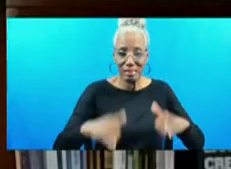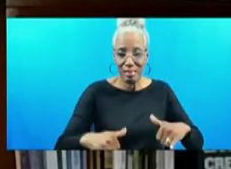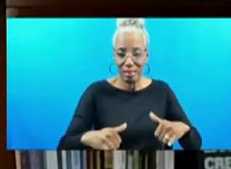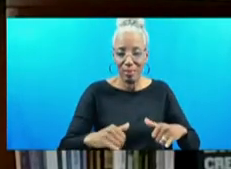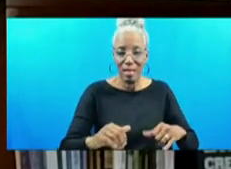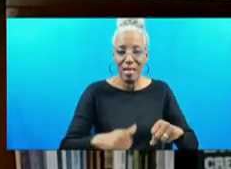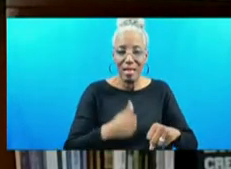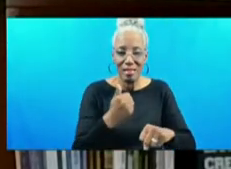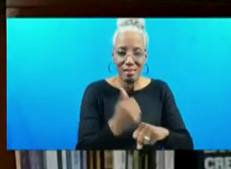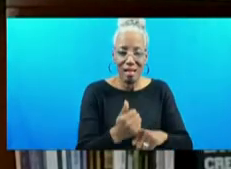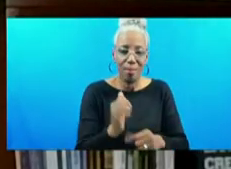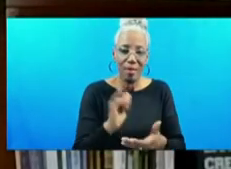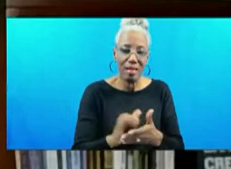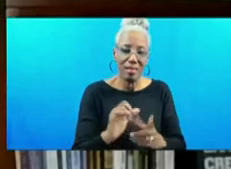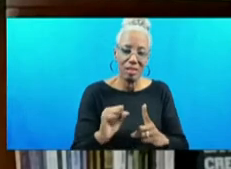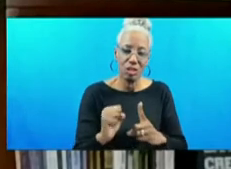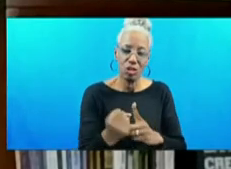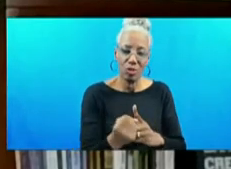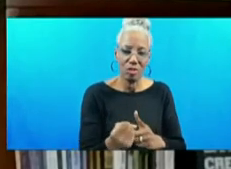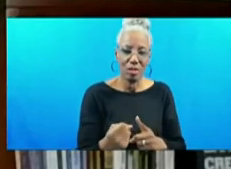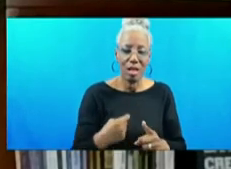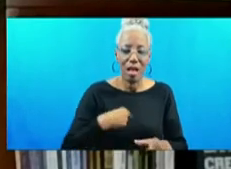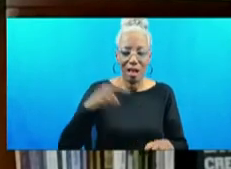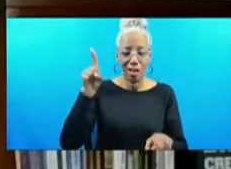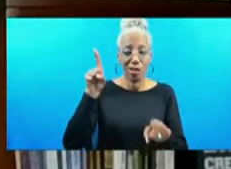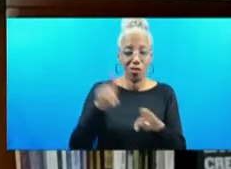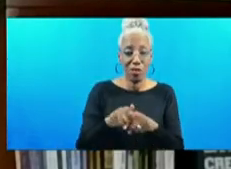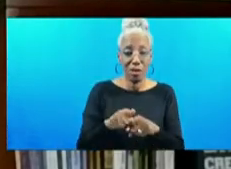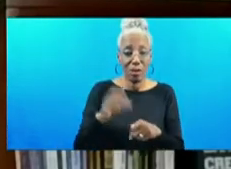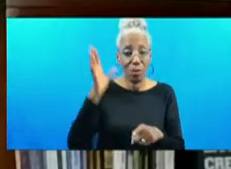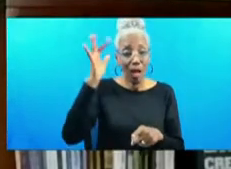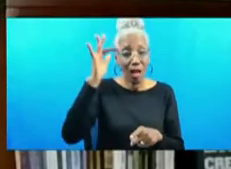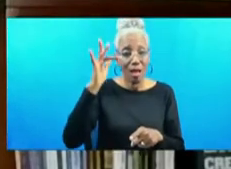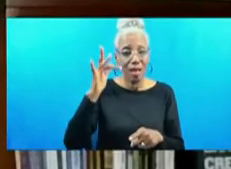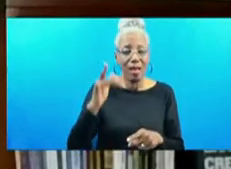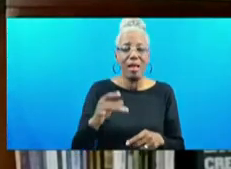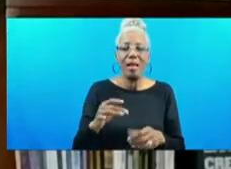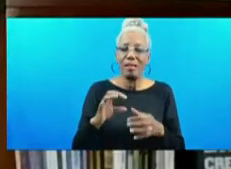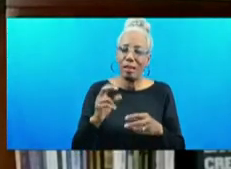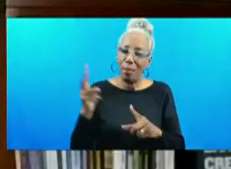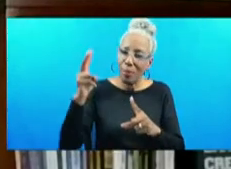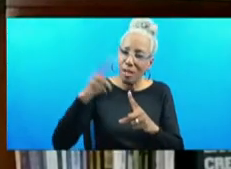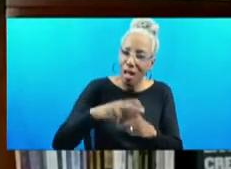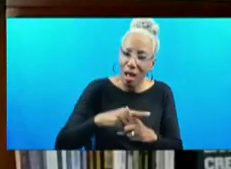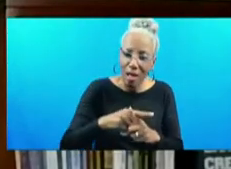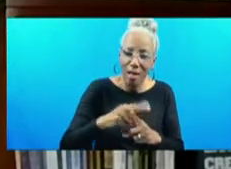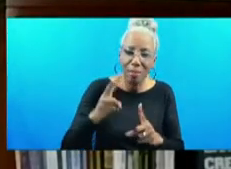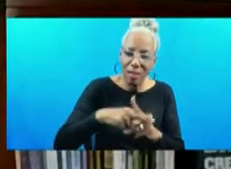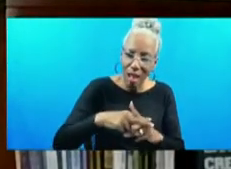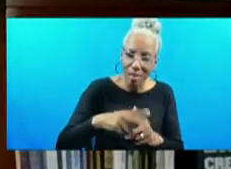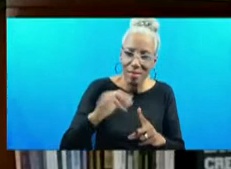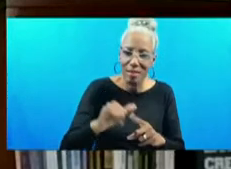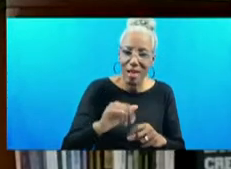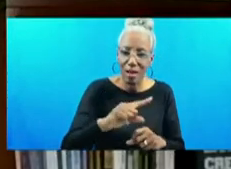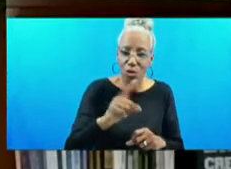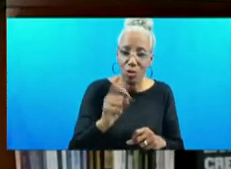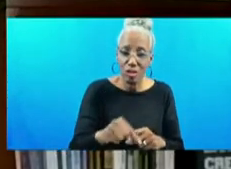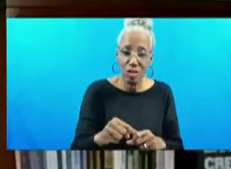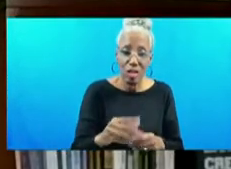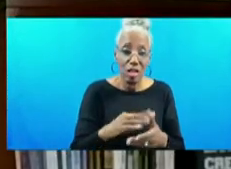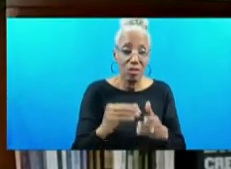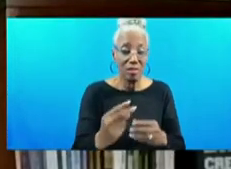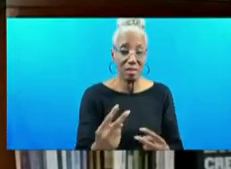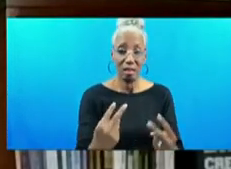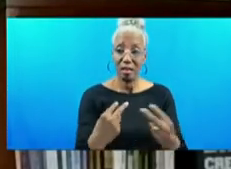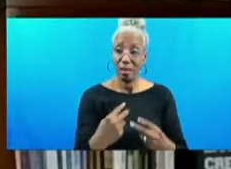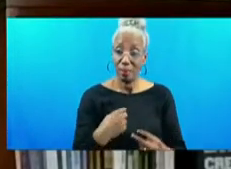I wrote that down and I've kept it because it gets at exactly what you're saying. Obviously, these students look at me too and my family, and this is all personal. This is why we